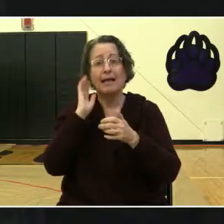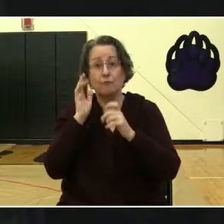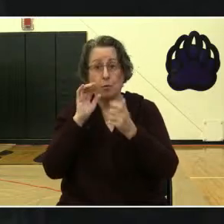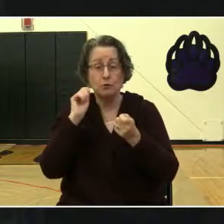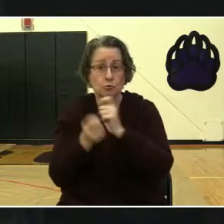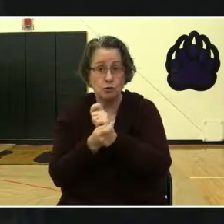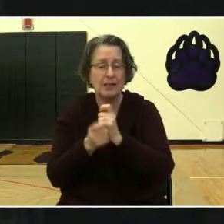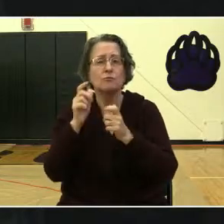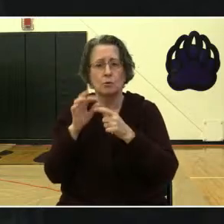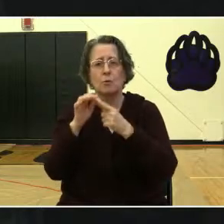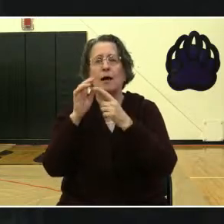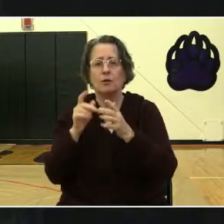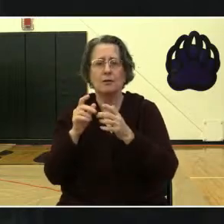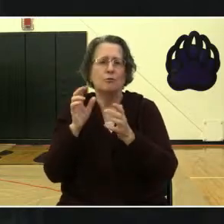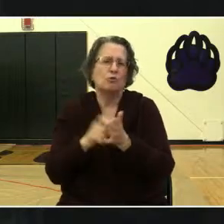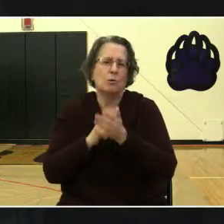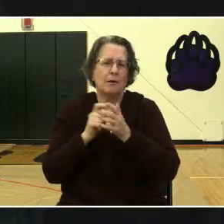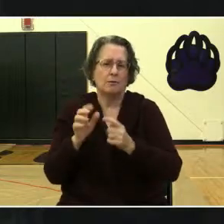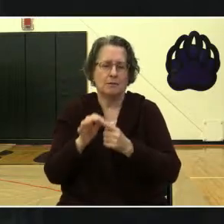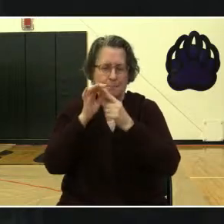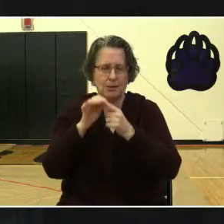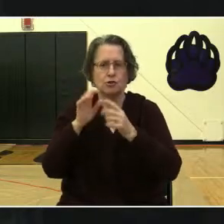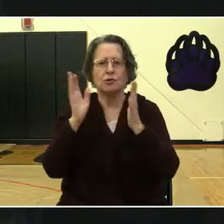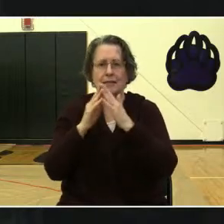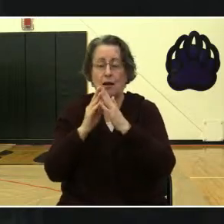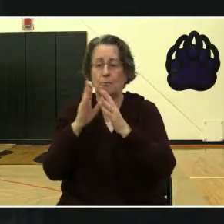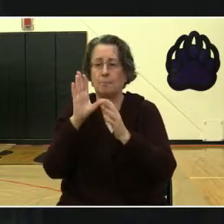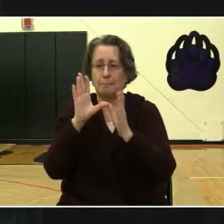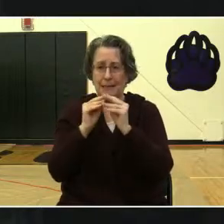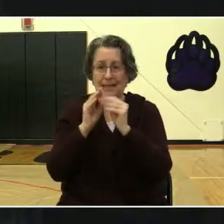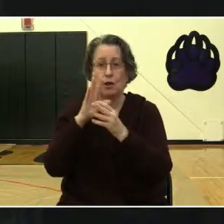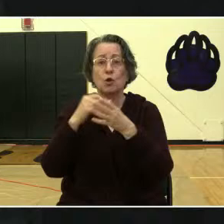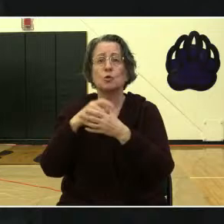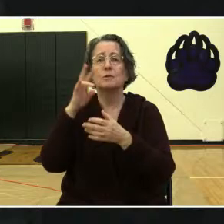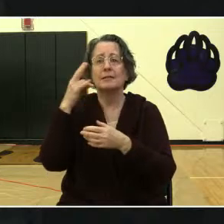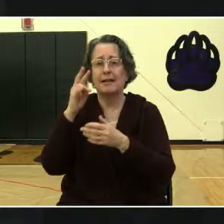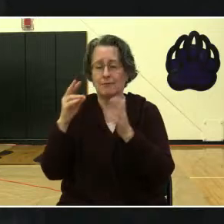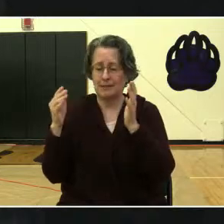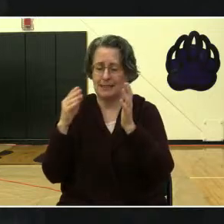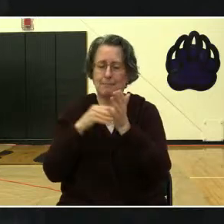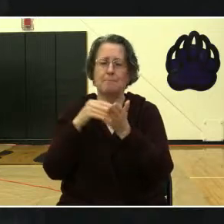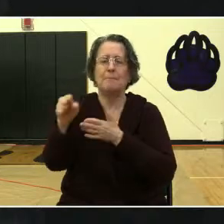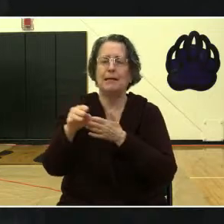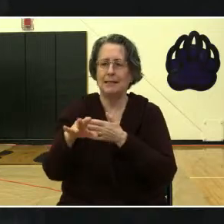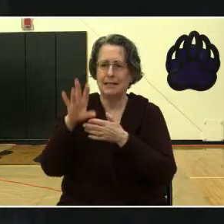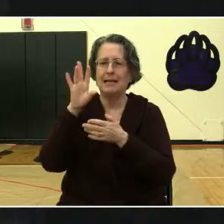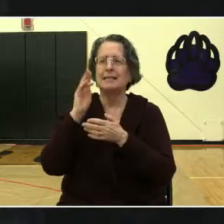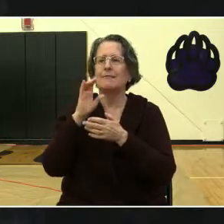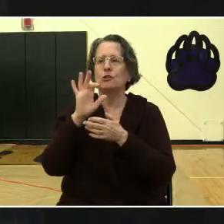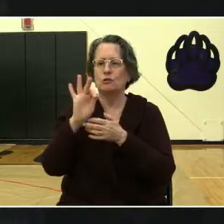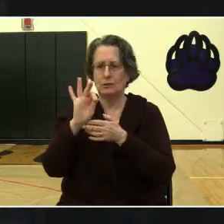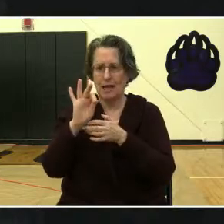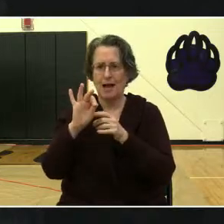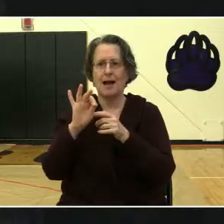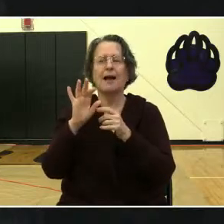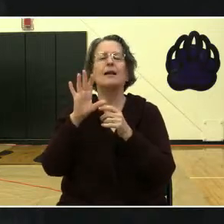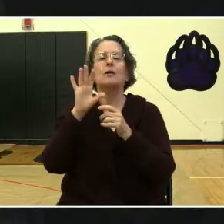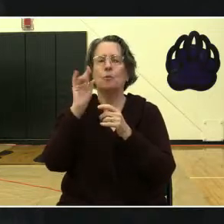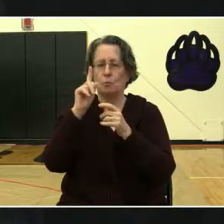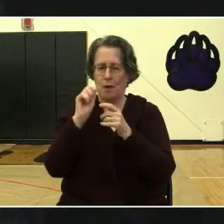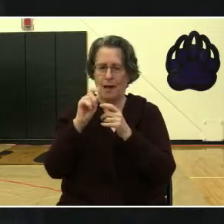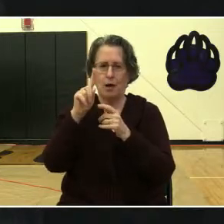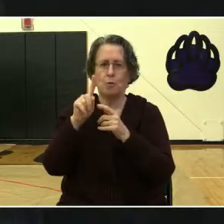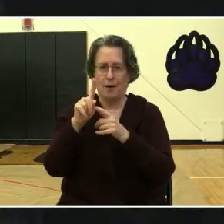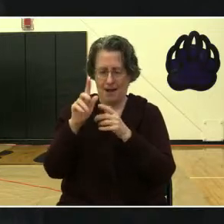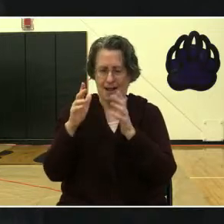includes 17 m71 970 to be collected in property taxes and the balance to